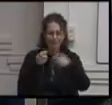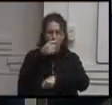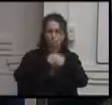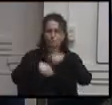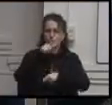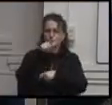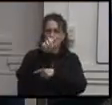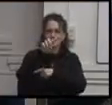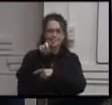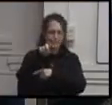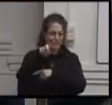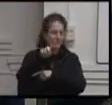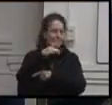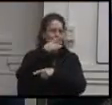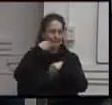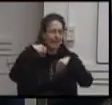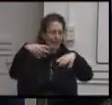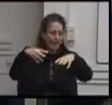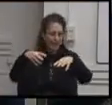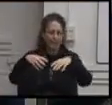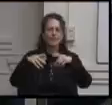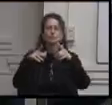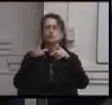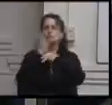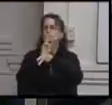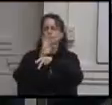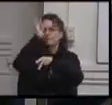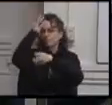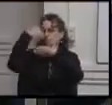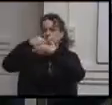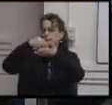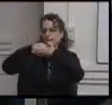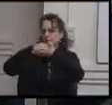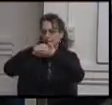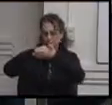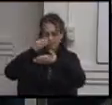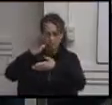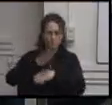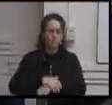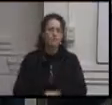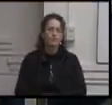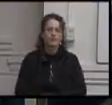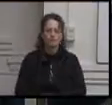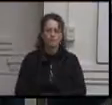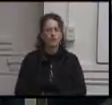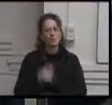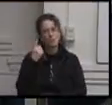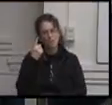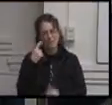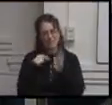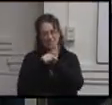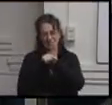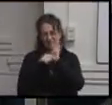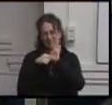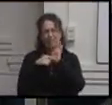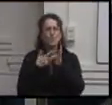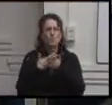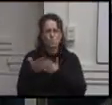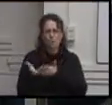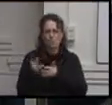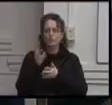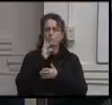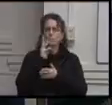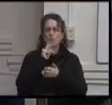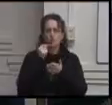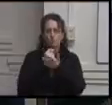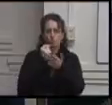funding a few years ago. And one kind of negative trend that we noticed was that the wastewater treatment plant energy